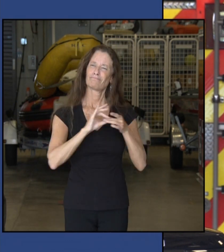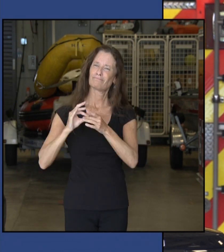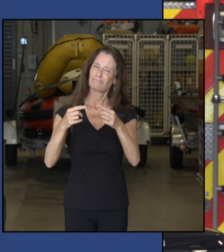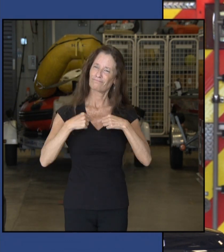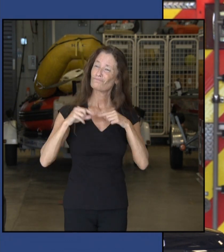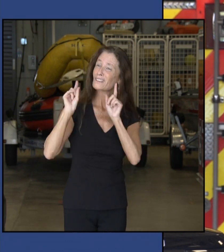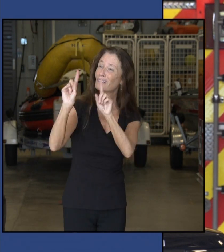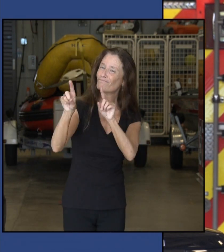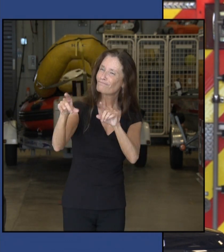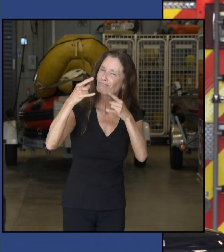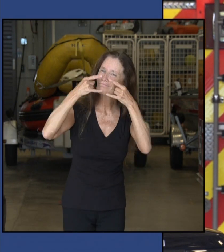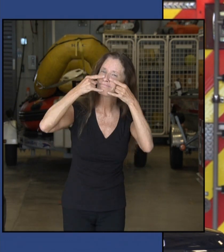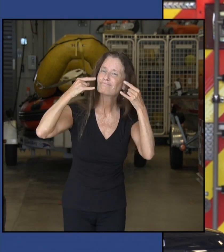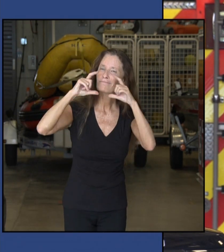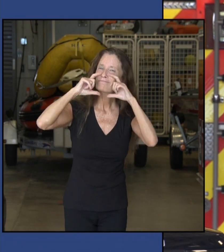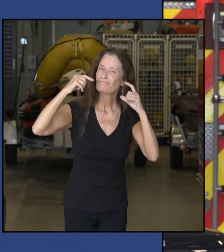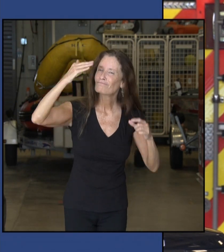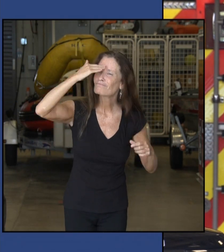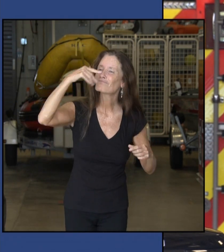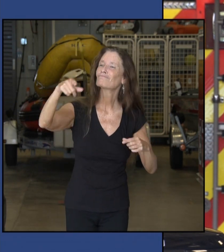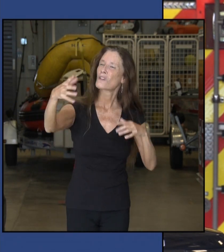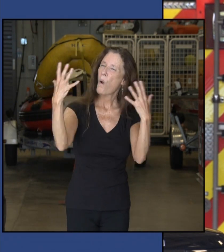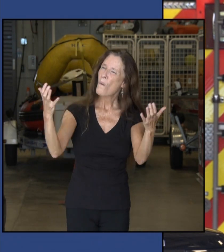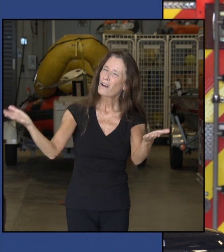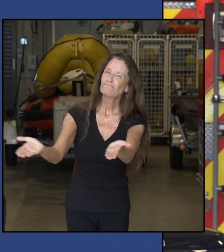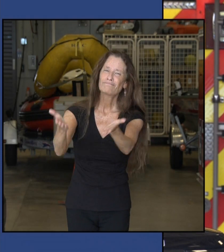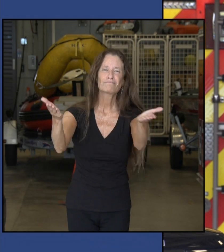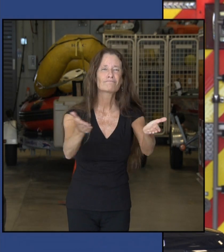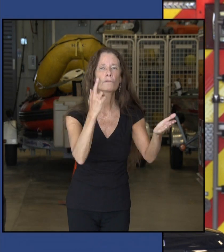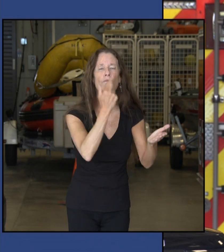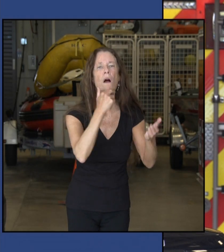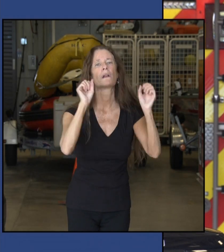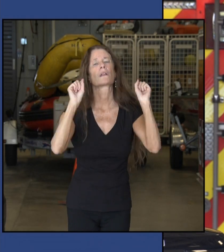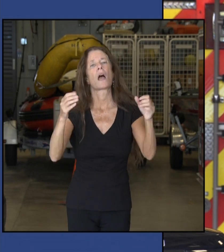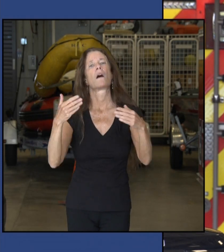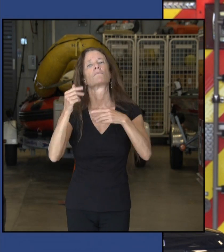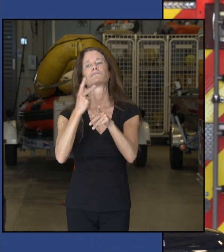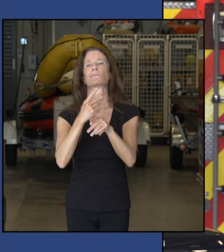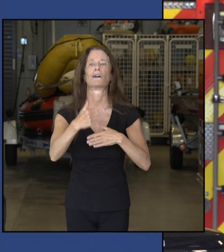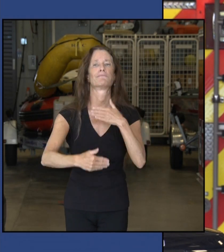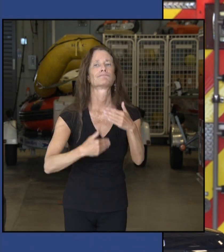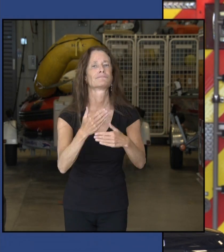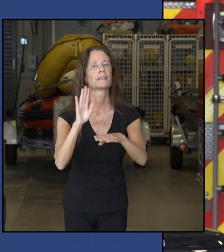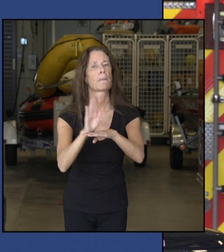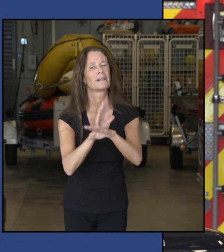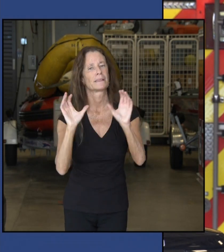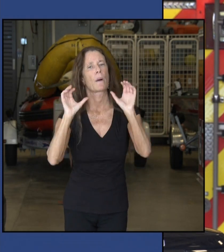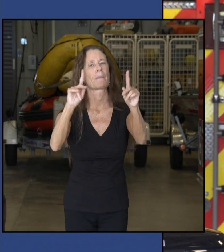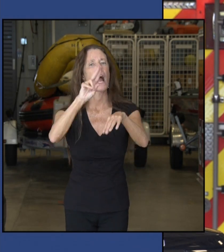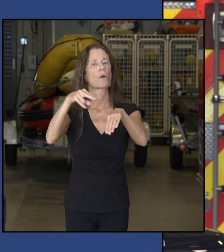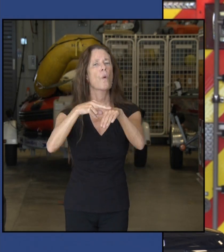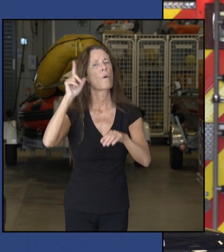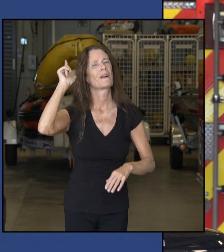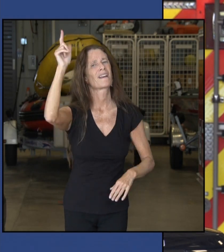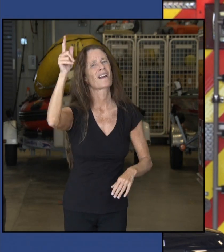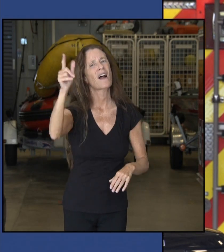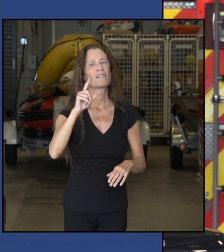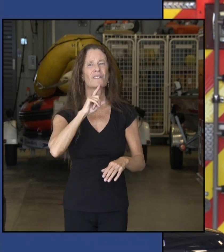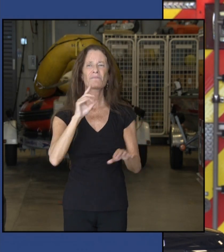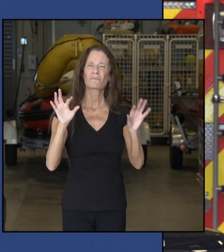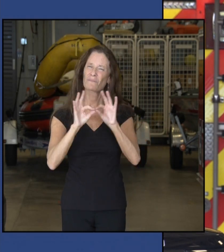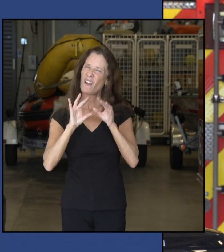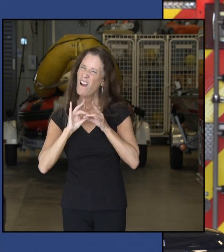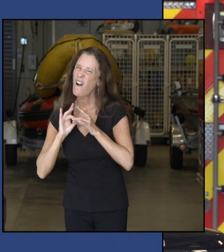want them to bounce back just as quickly as we can to get to normal. So together, we're in this, and